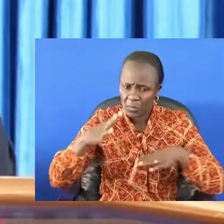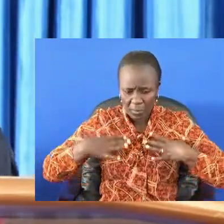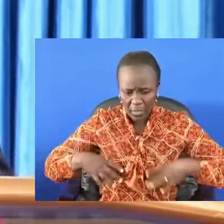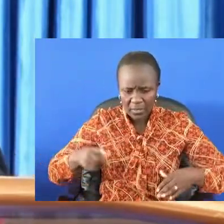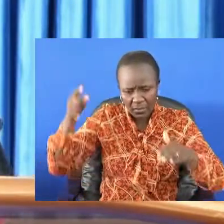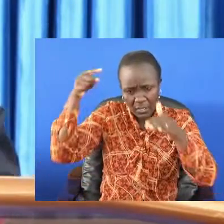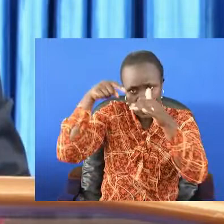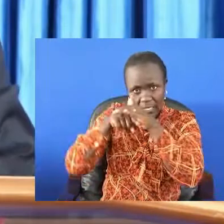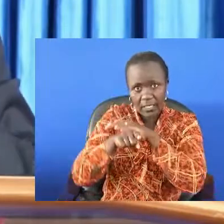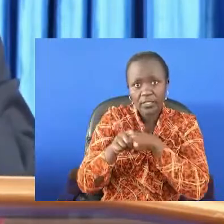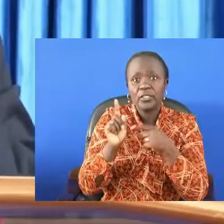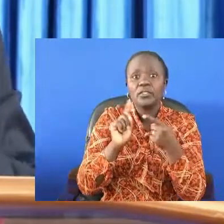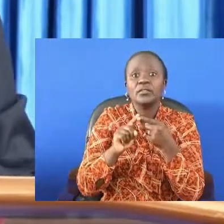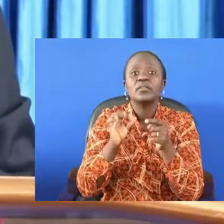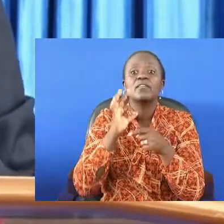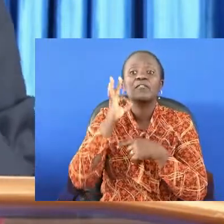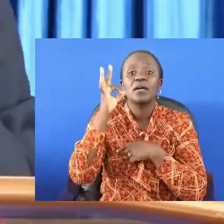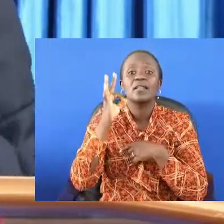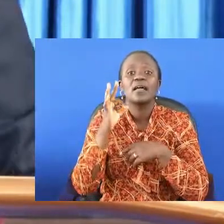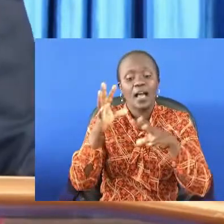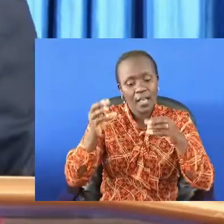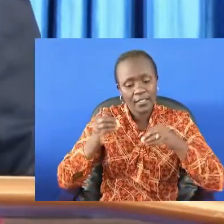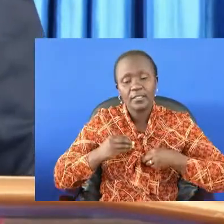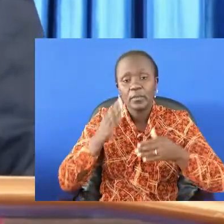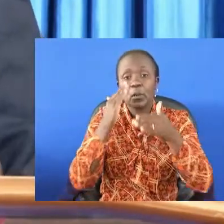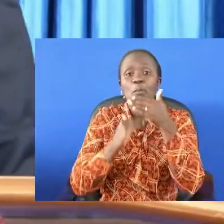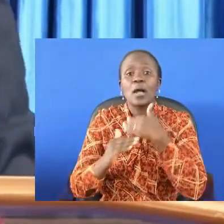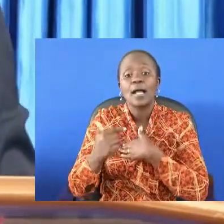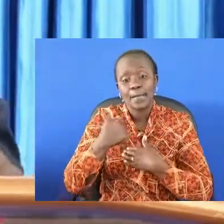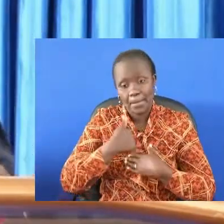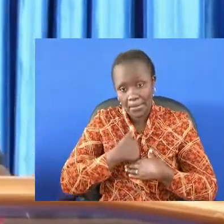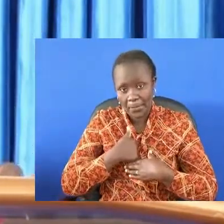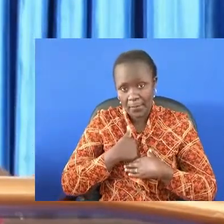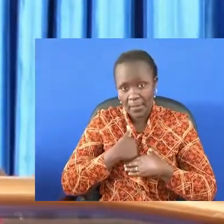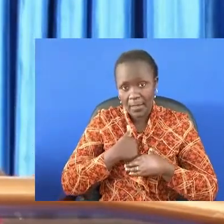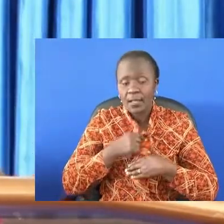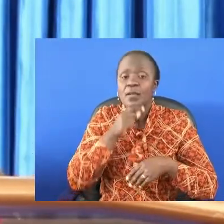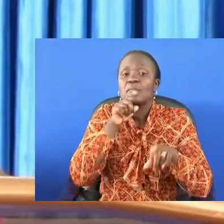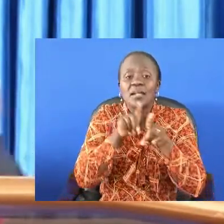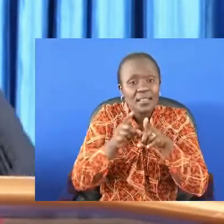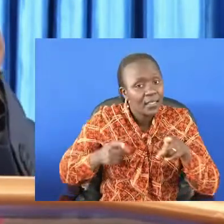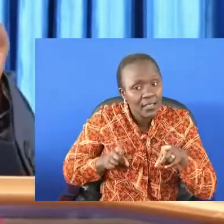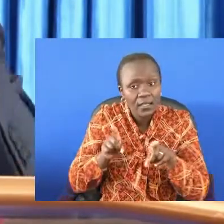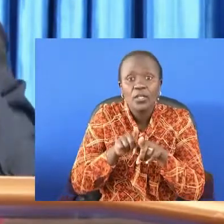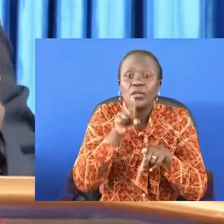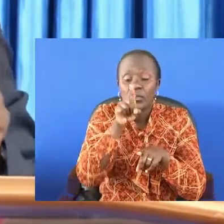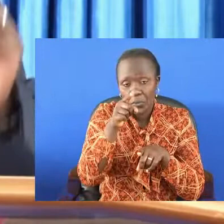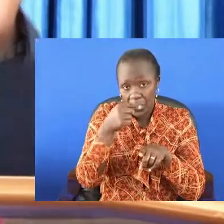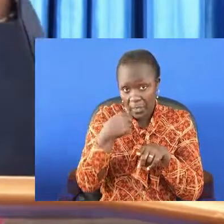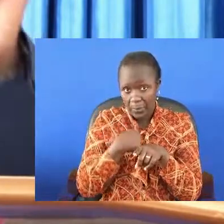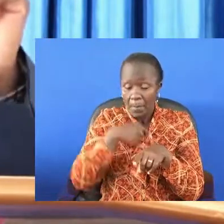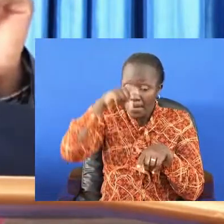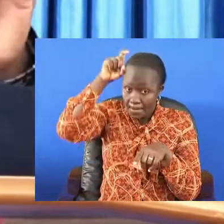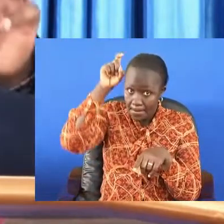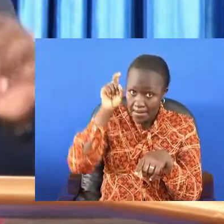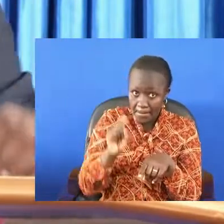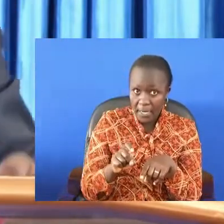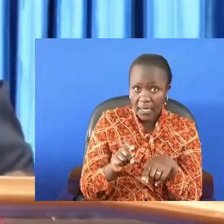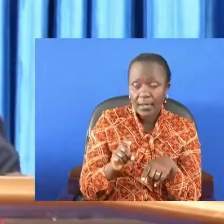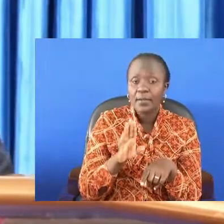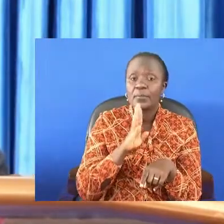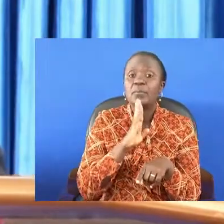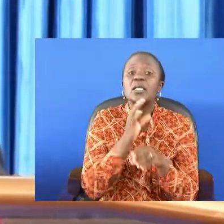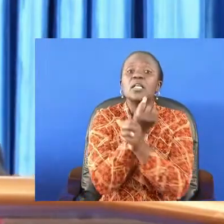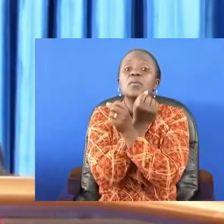comes to the Father except by me." Brothers and sisters, you and I must